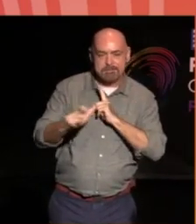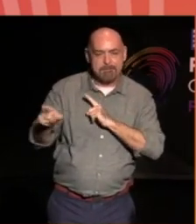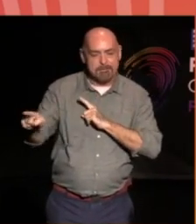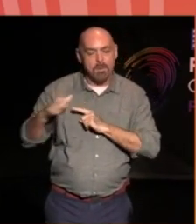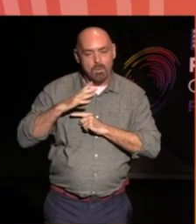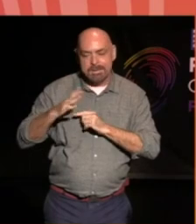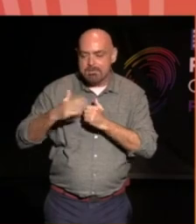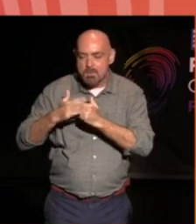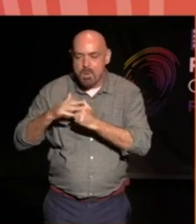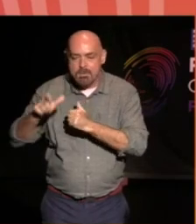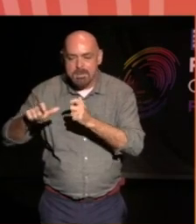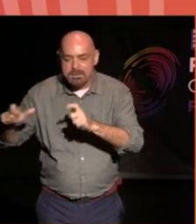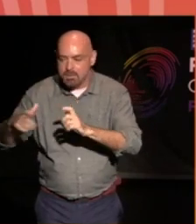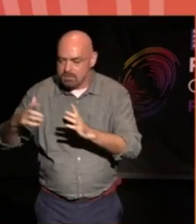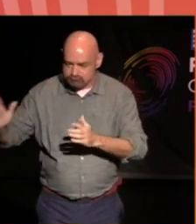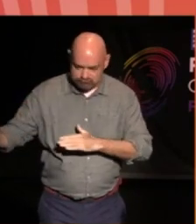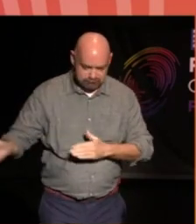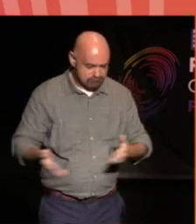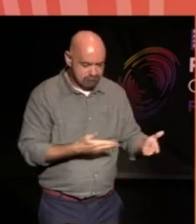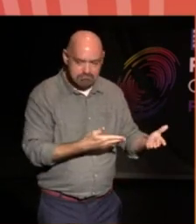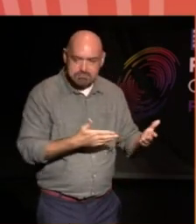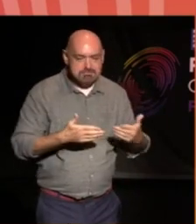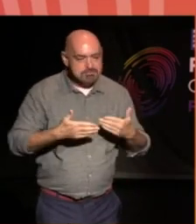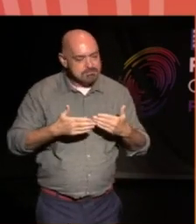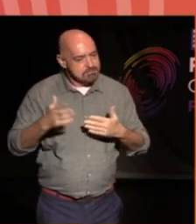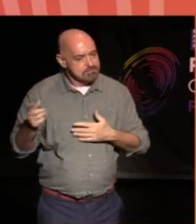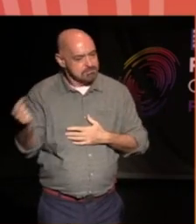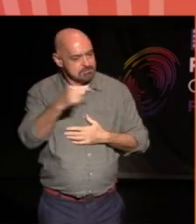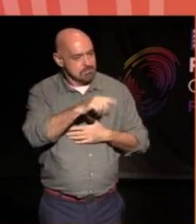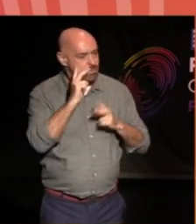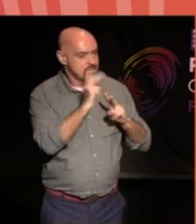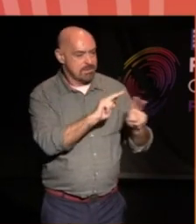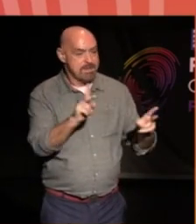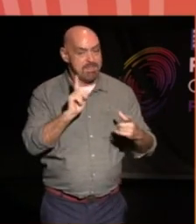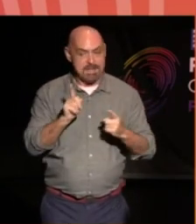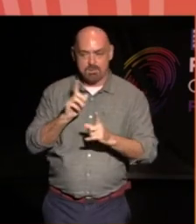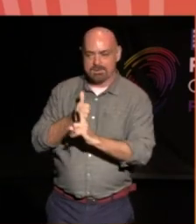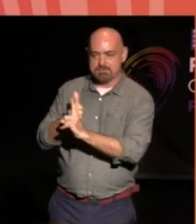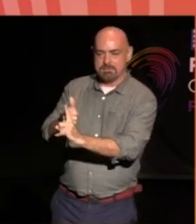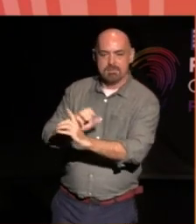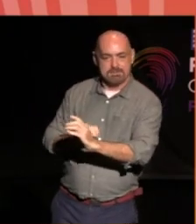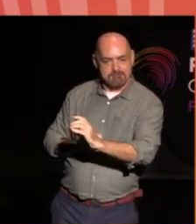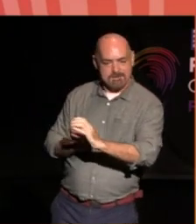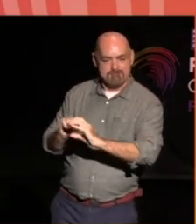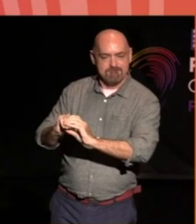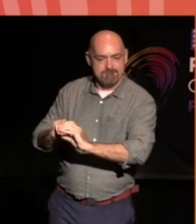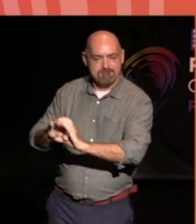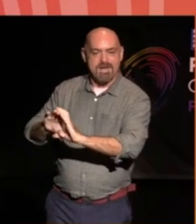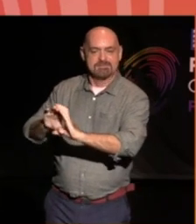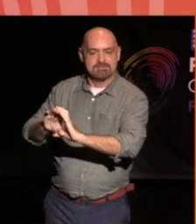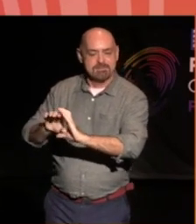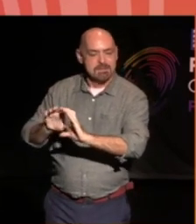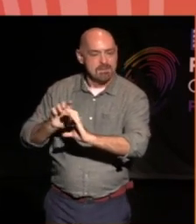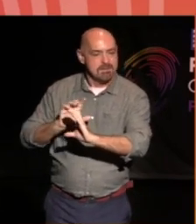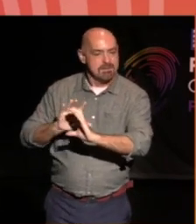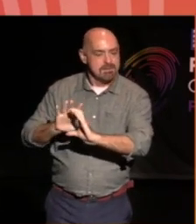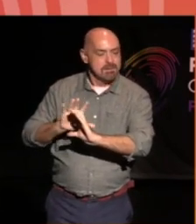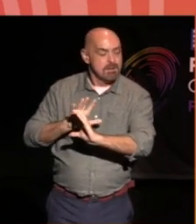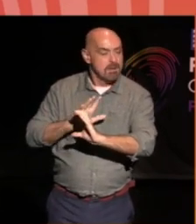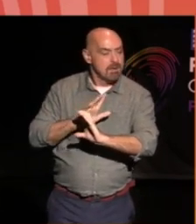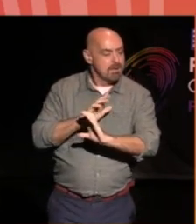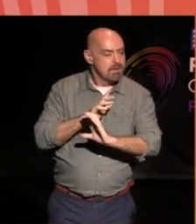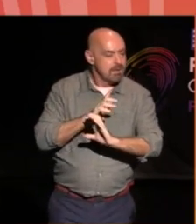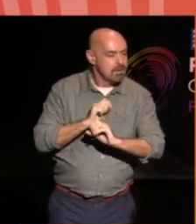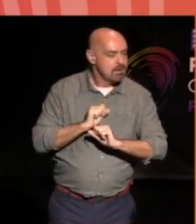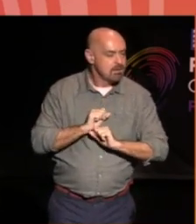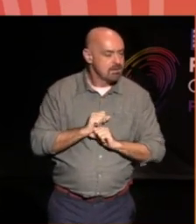to get more people walking through that door, and that can only be done if we invest in it. And if I can just pick up, you know, I